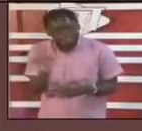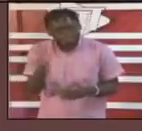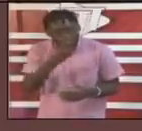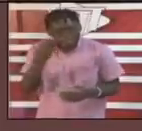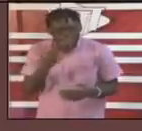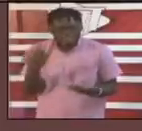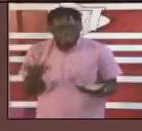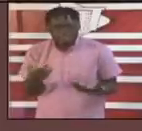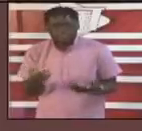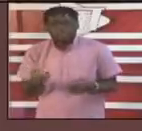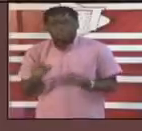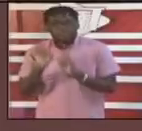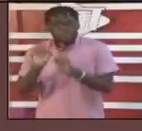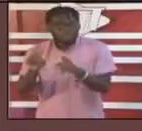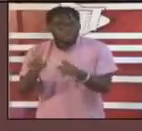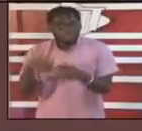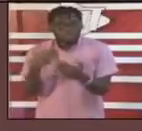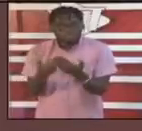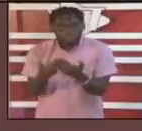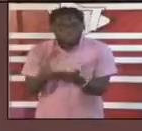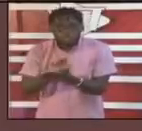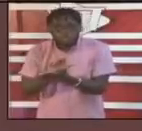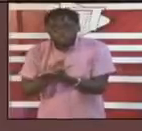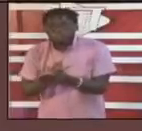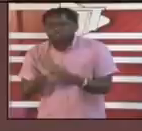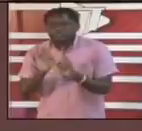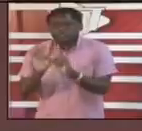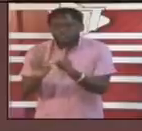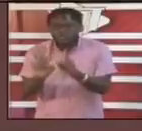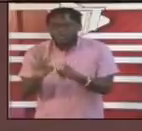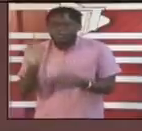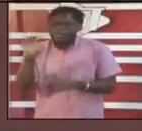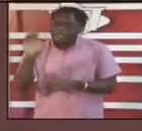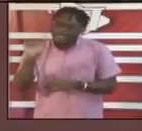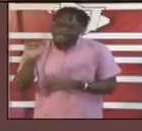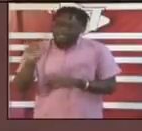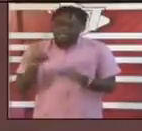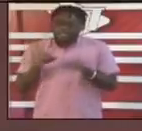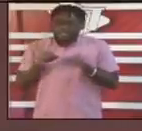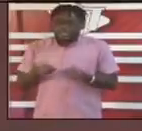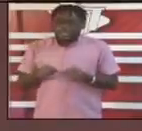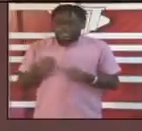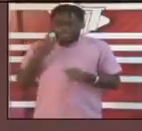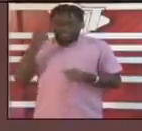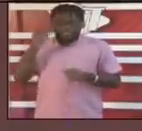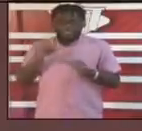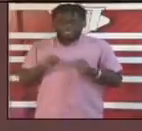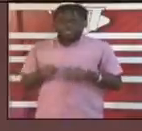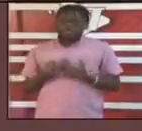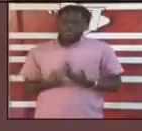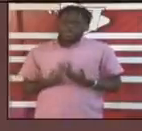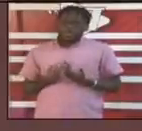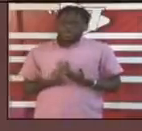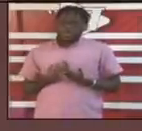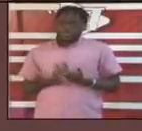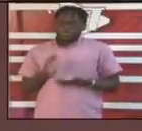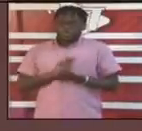will be okay. And when you come to pick up your child at the end of the exam, don't